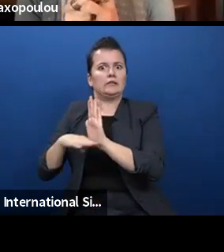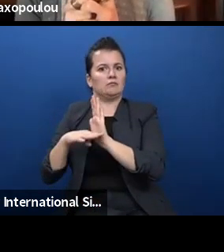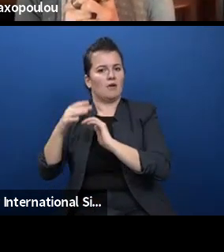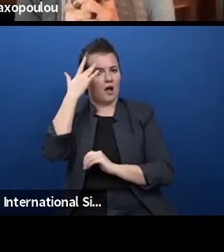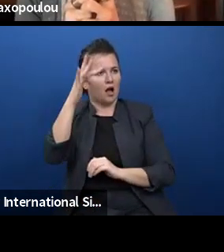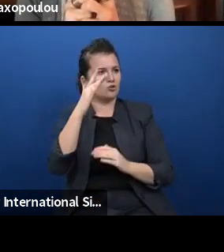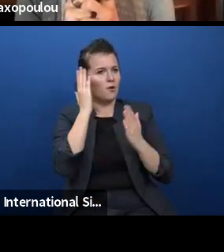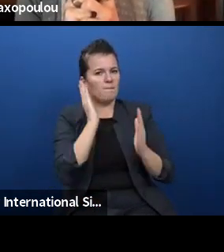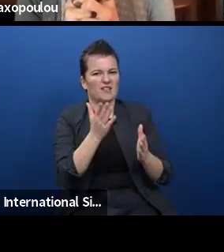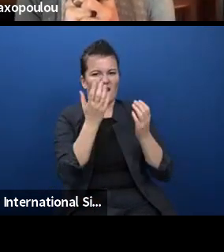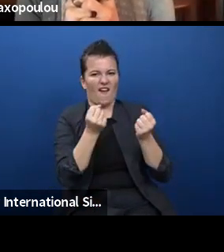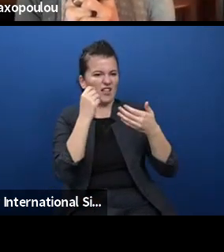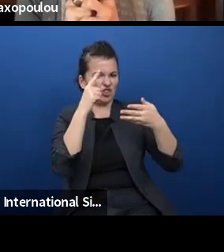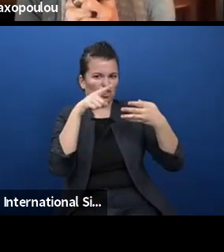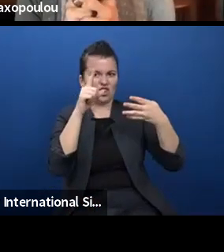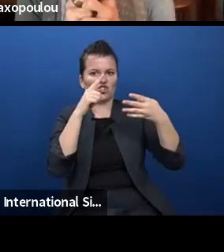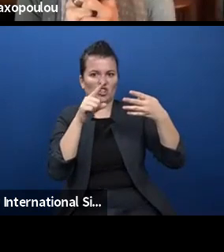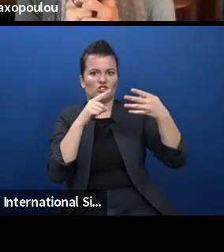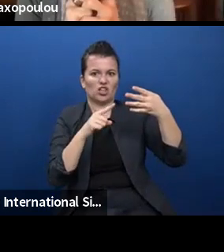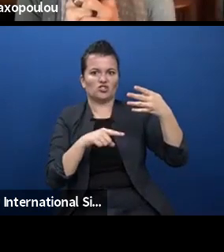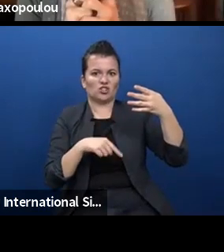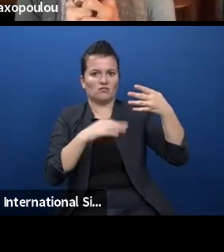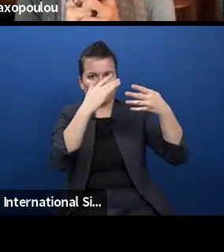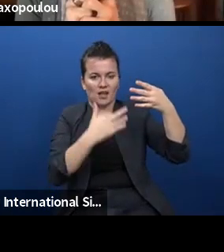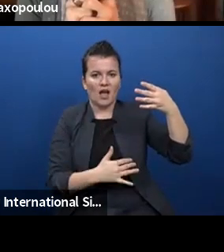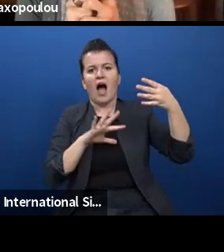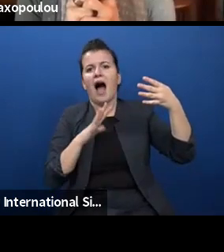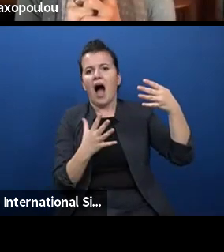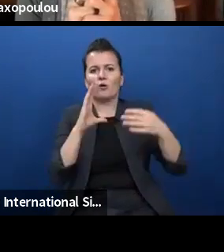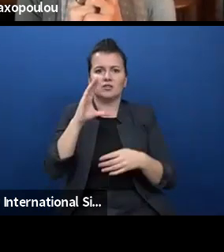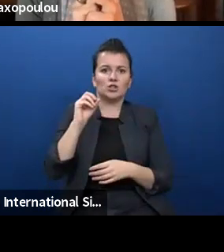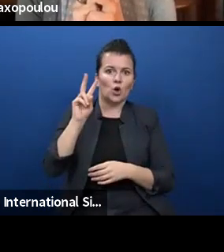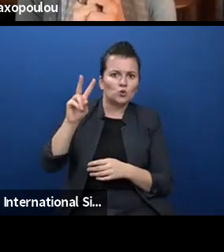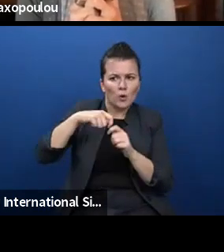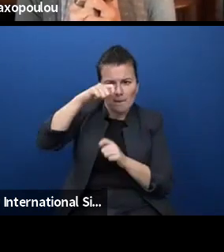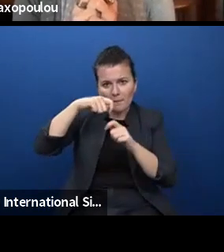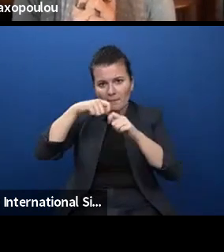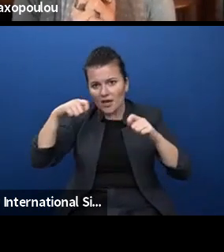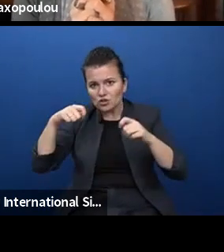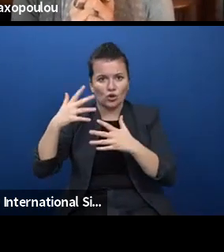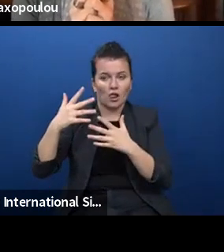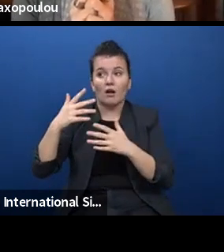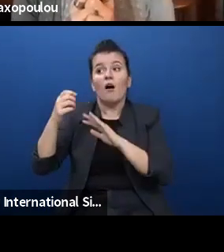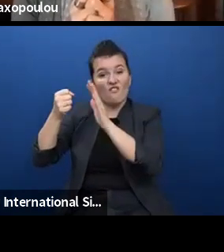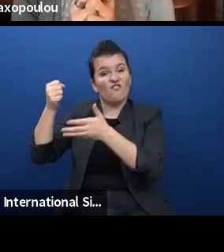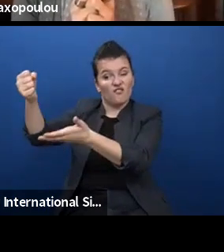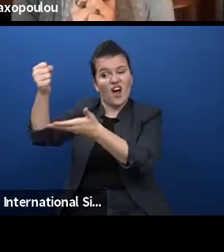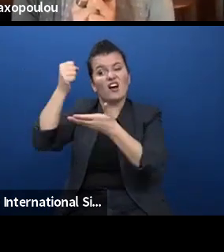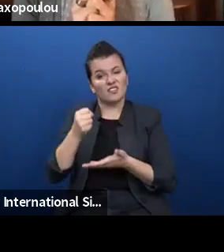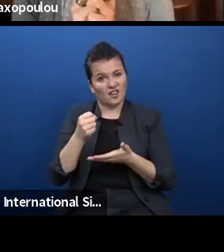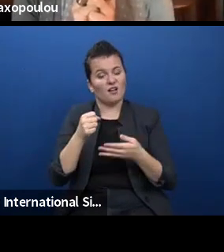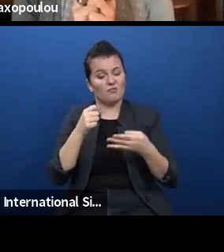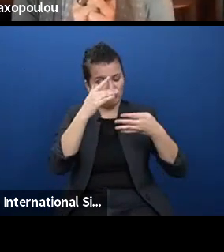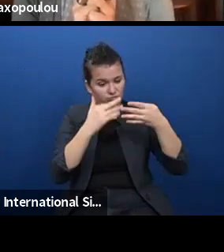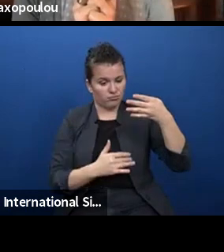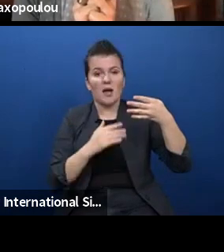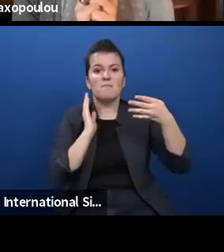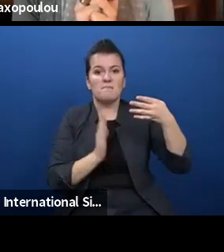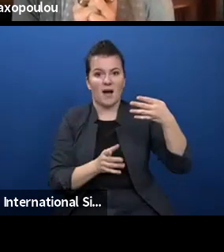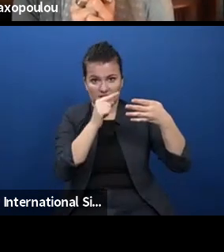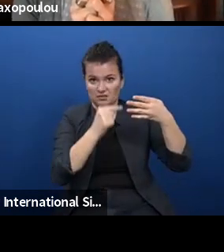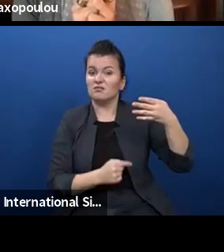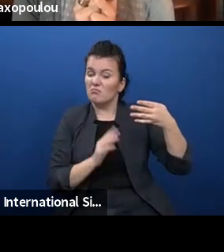organizations to measure and reduce their carbon emissions if they get a certain sort of funding. But also there's a voluntary movement so that many,